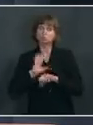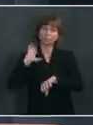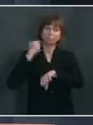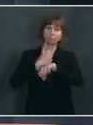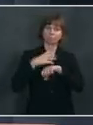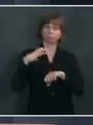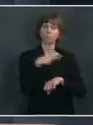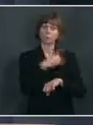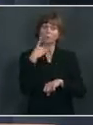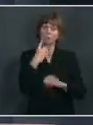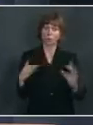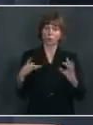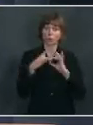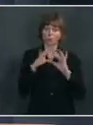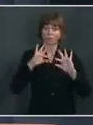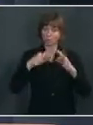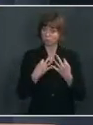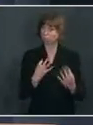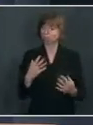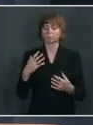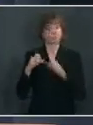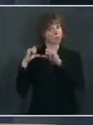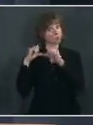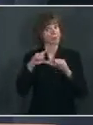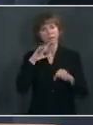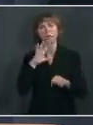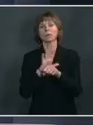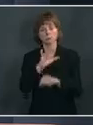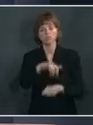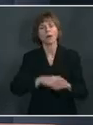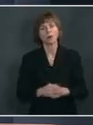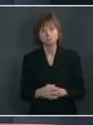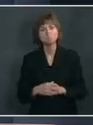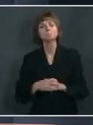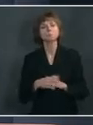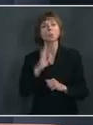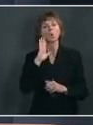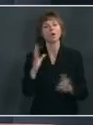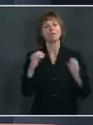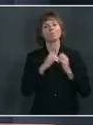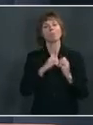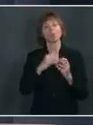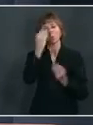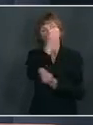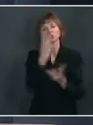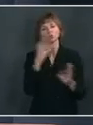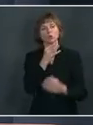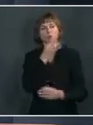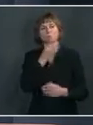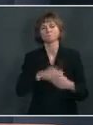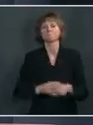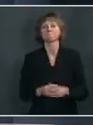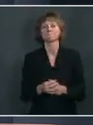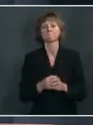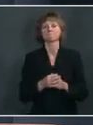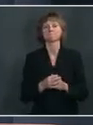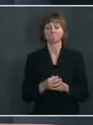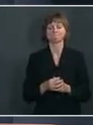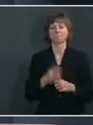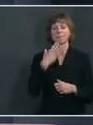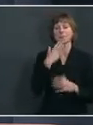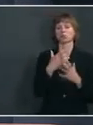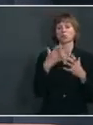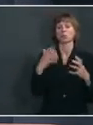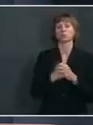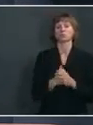for reunifying families. He remains committed to that, and we'll have more to share on that soon. Go ahead, all the way in the back. Thank you so